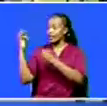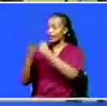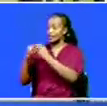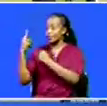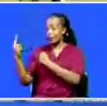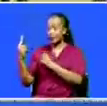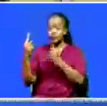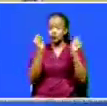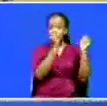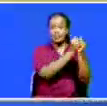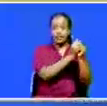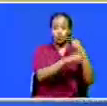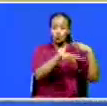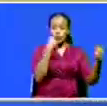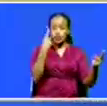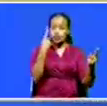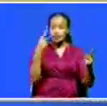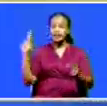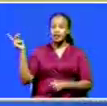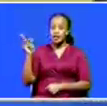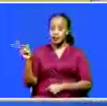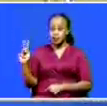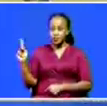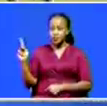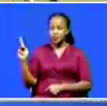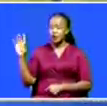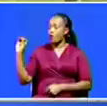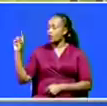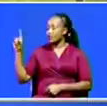at the Ruaraka grounds in Nairobi. Menengai Oilers cruised to a